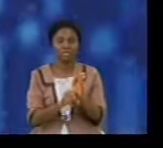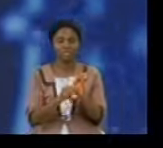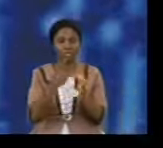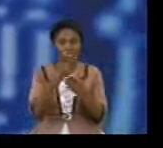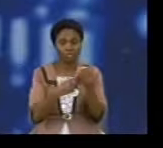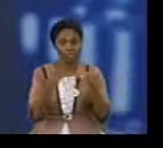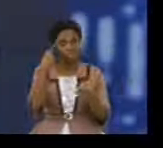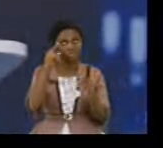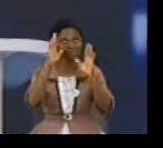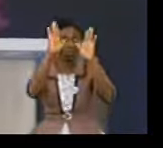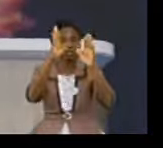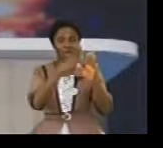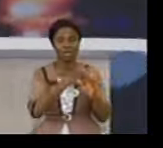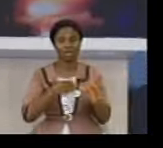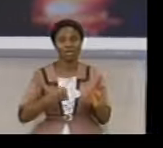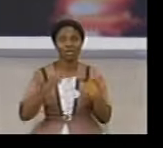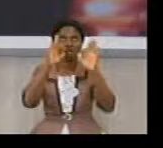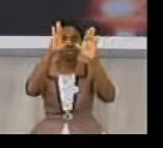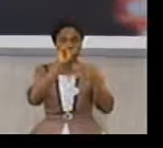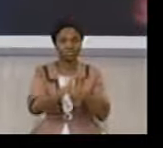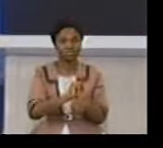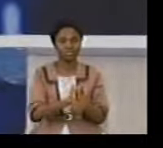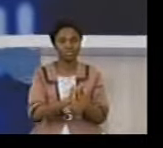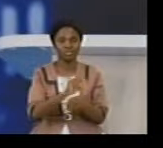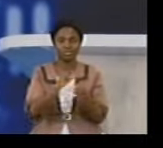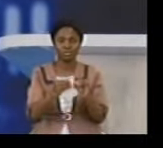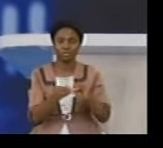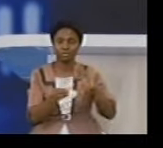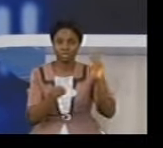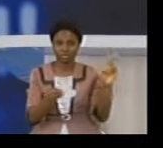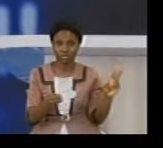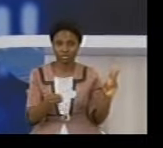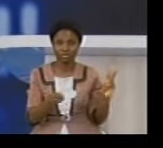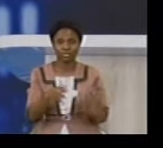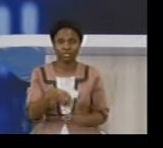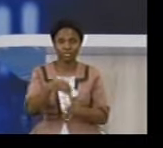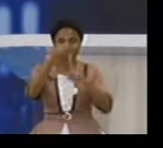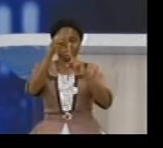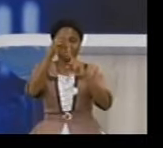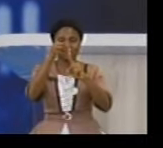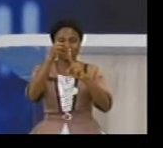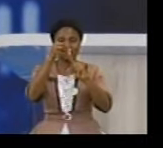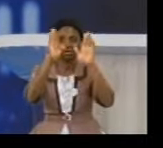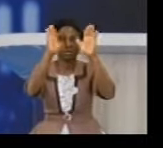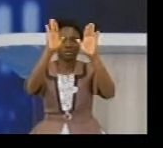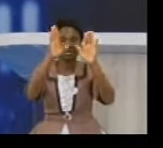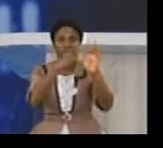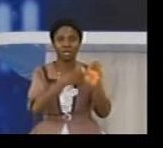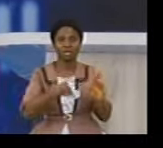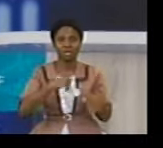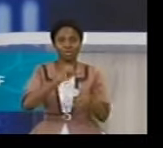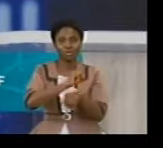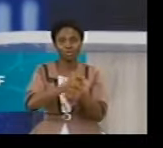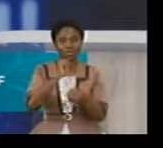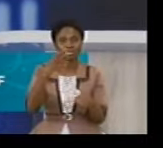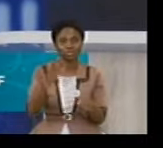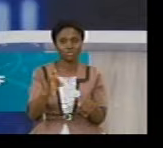here. Number two here is the spectacular signs and works of the